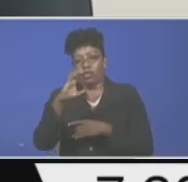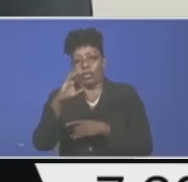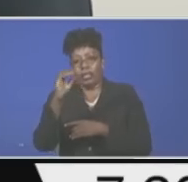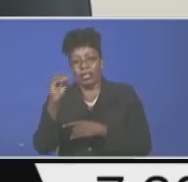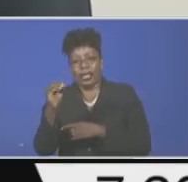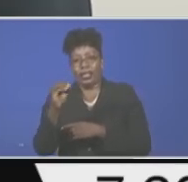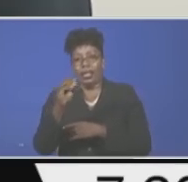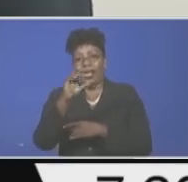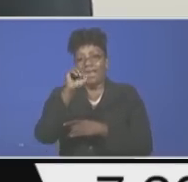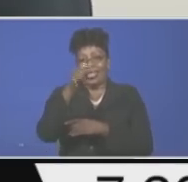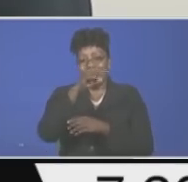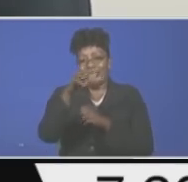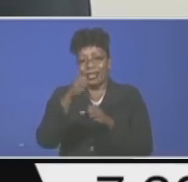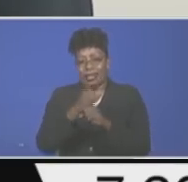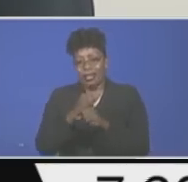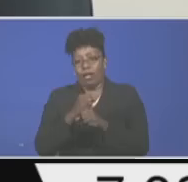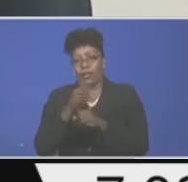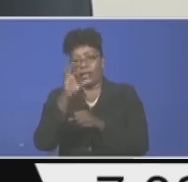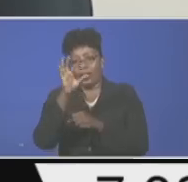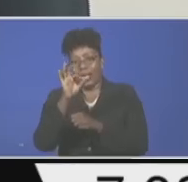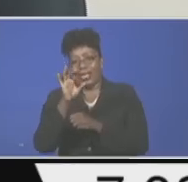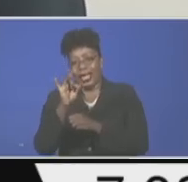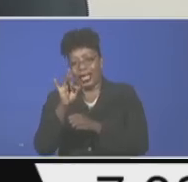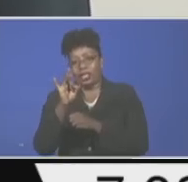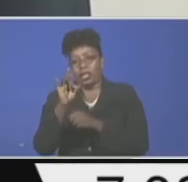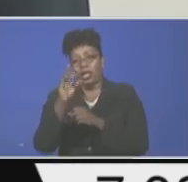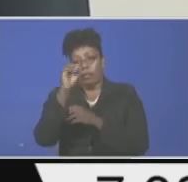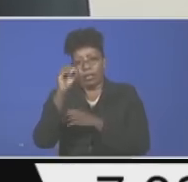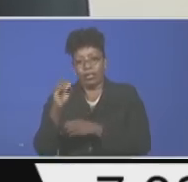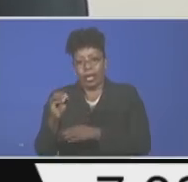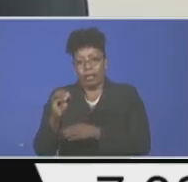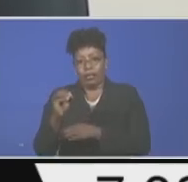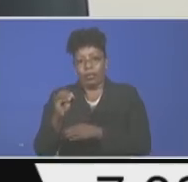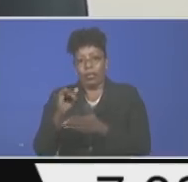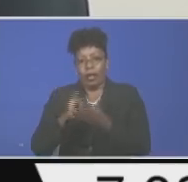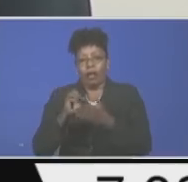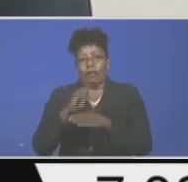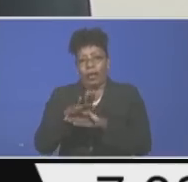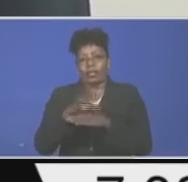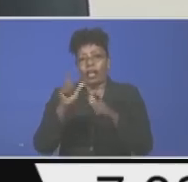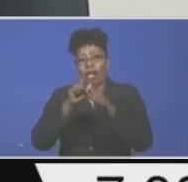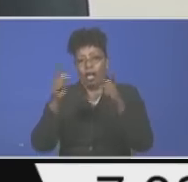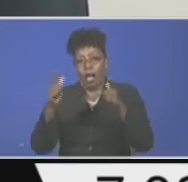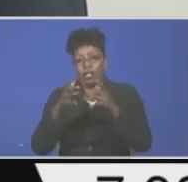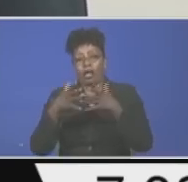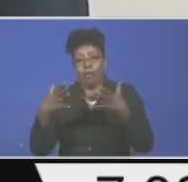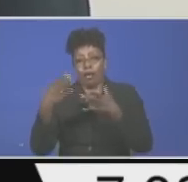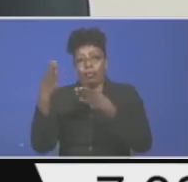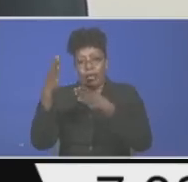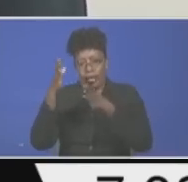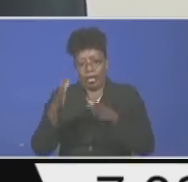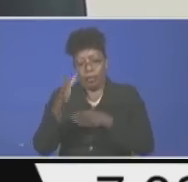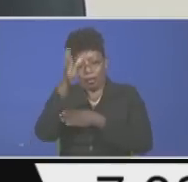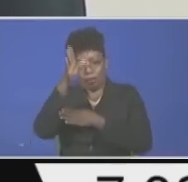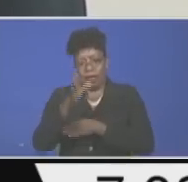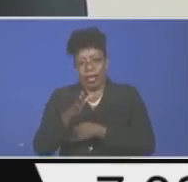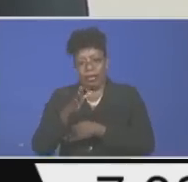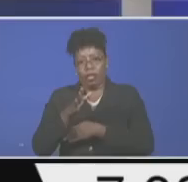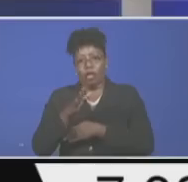is about 98%. So prostate cancer, although it's going to affect a large number of Bahamian men, it's very treatable if we catch it